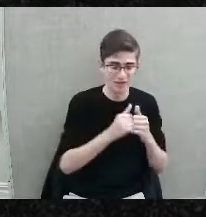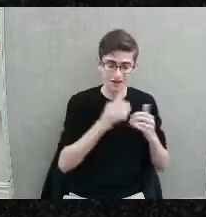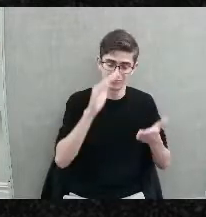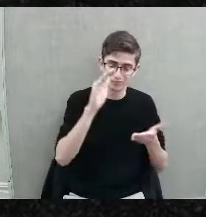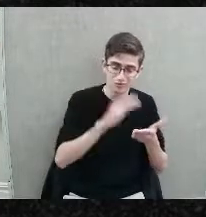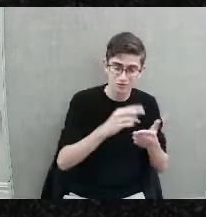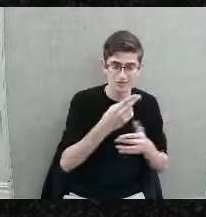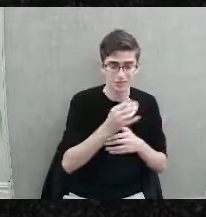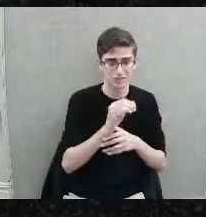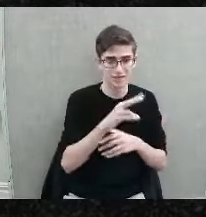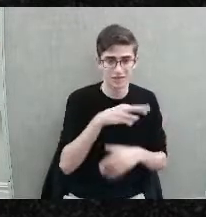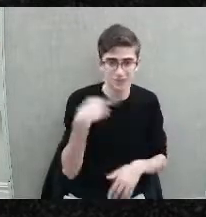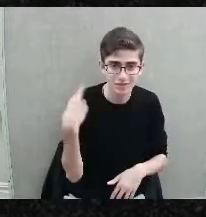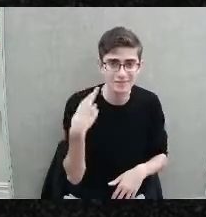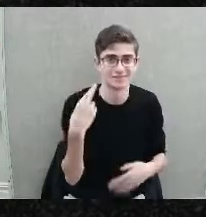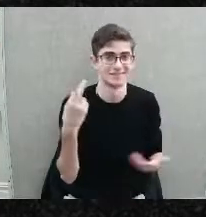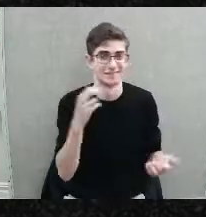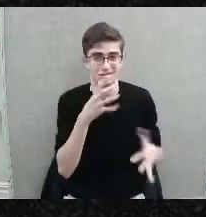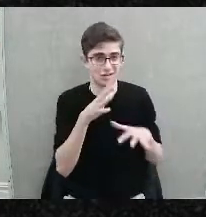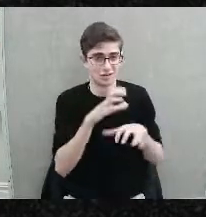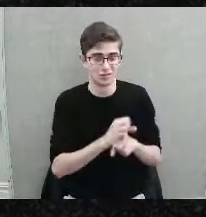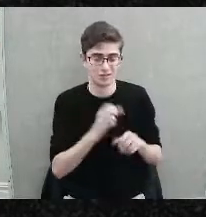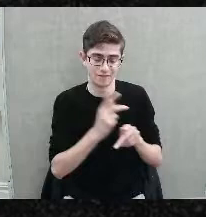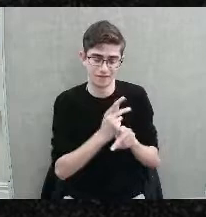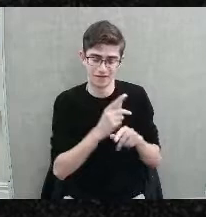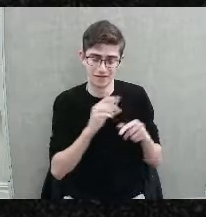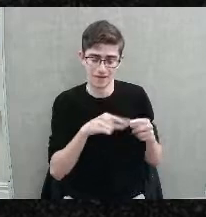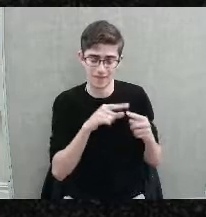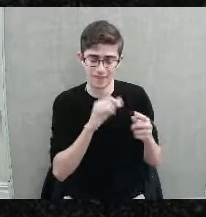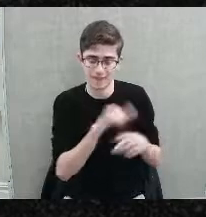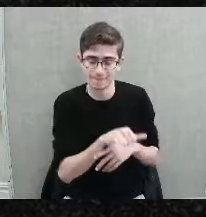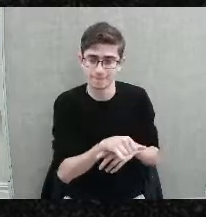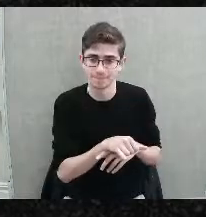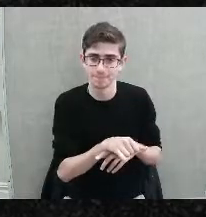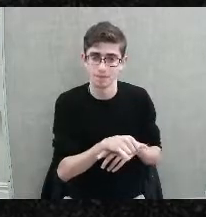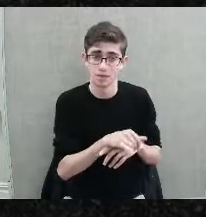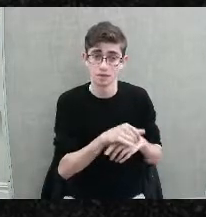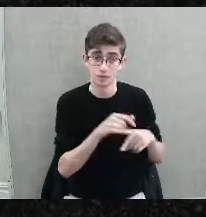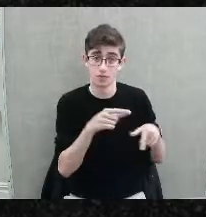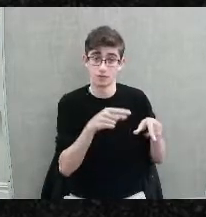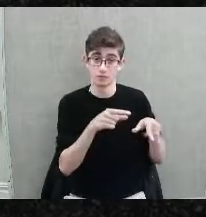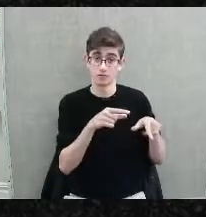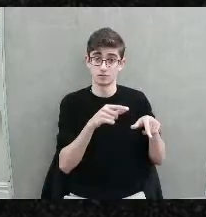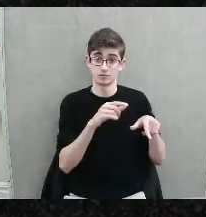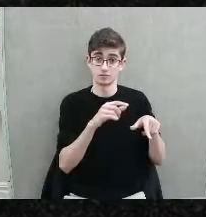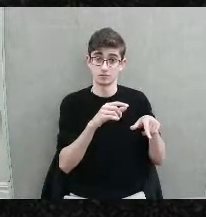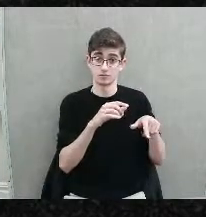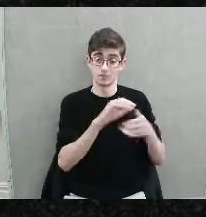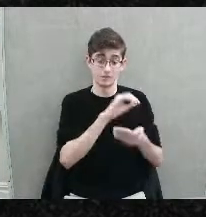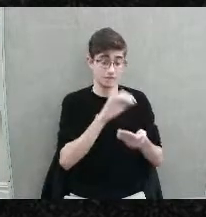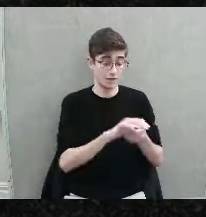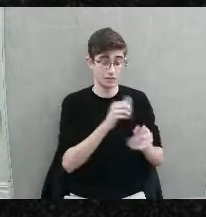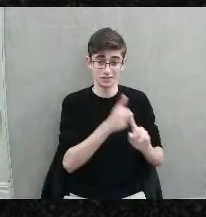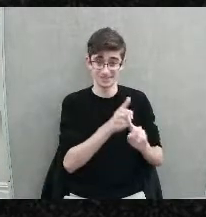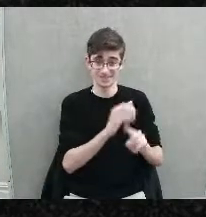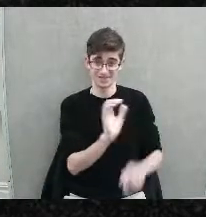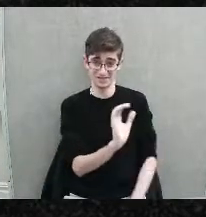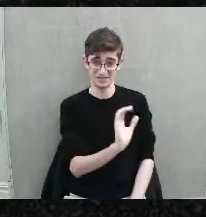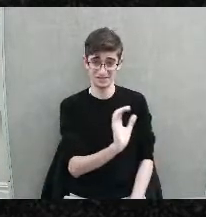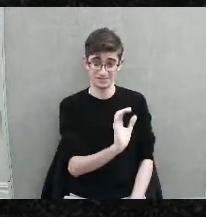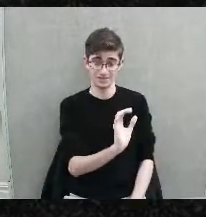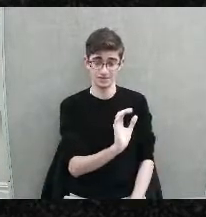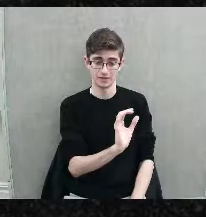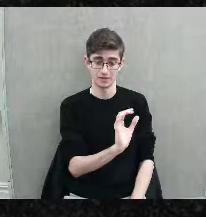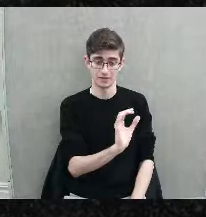HIV because they are married. So marriage in this conservative, not in terms of López Obrador, but in our